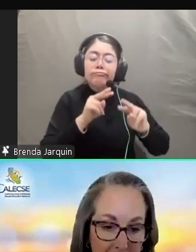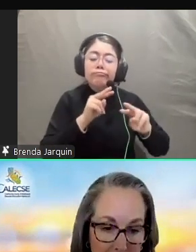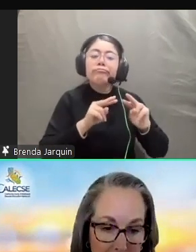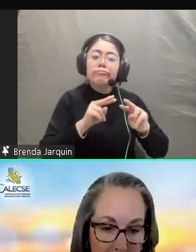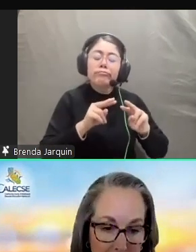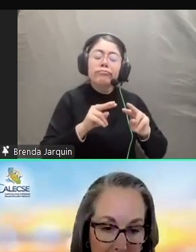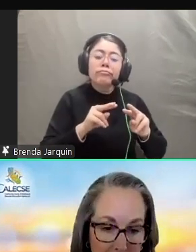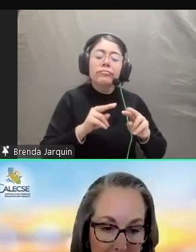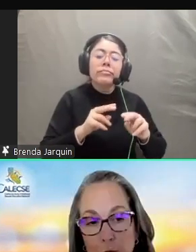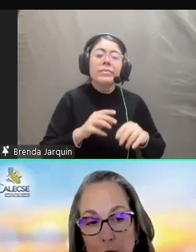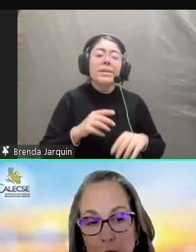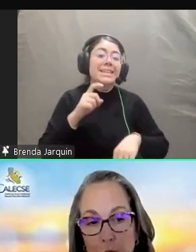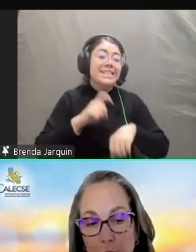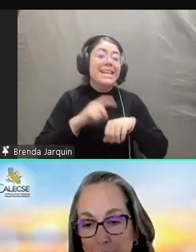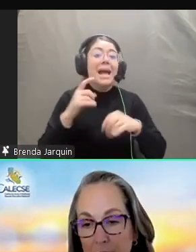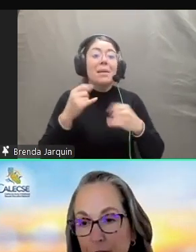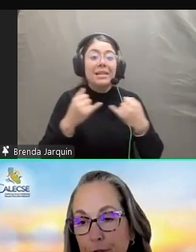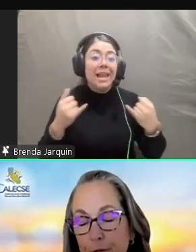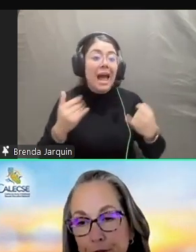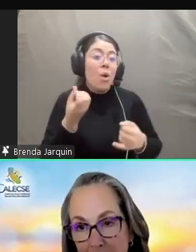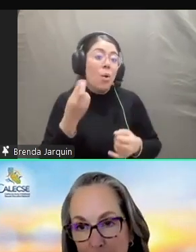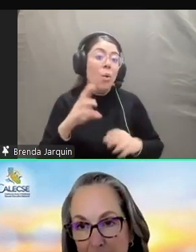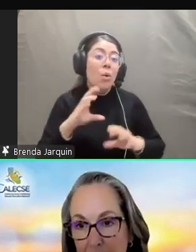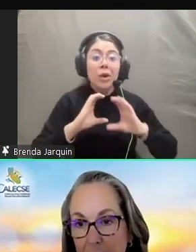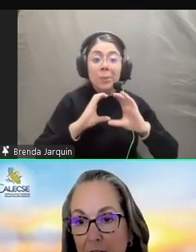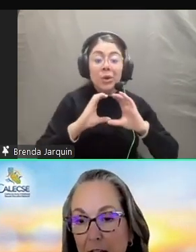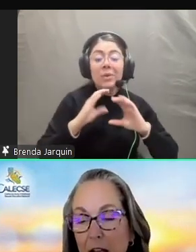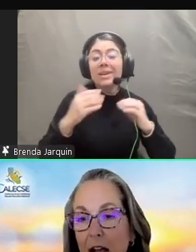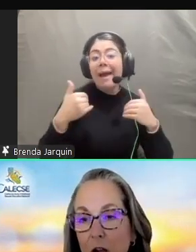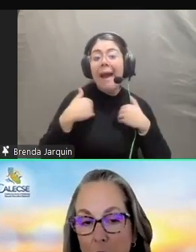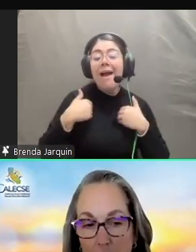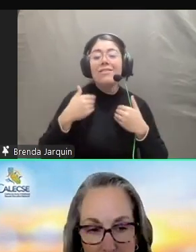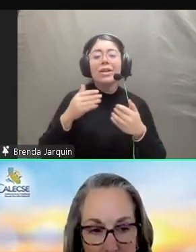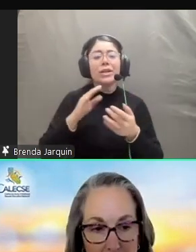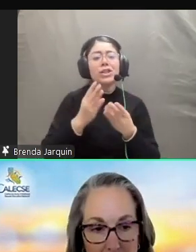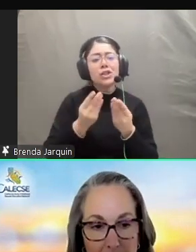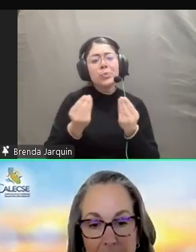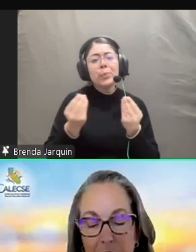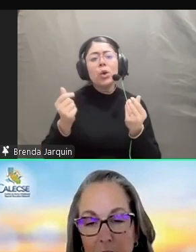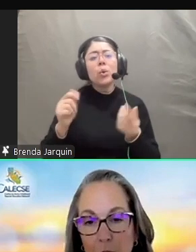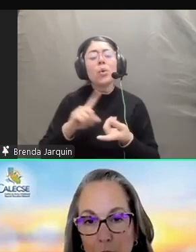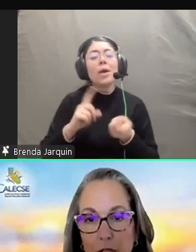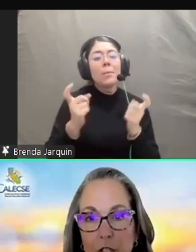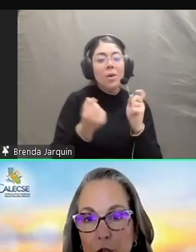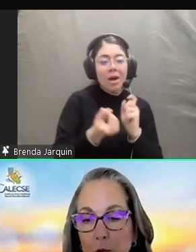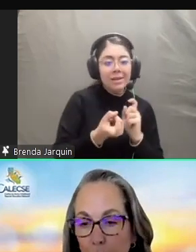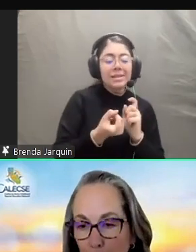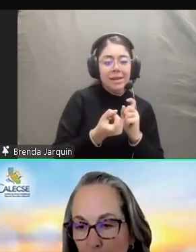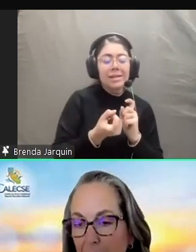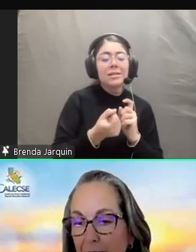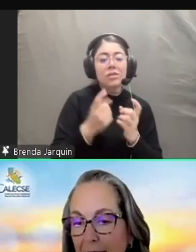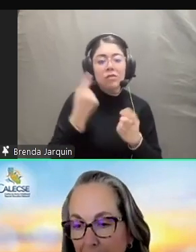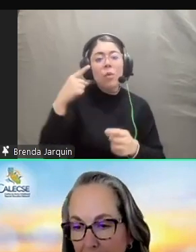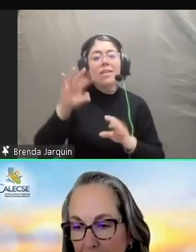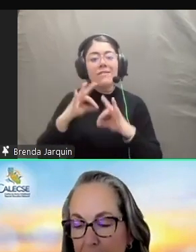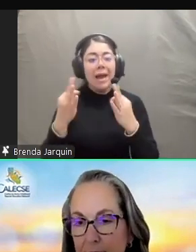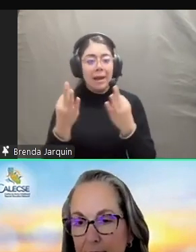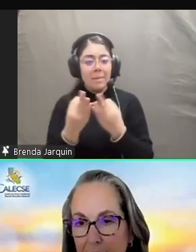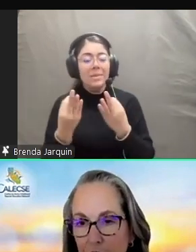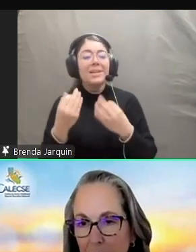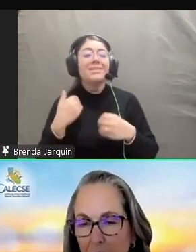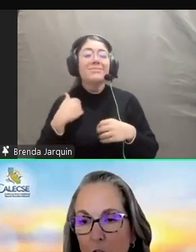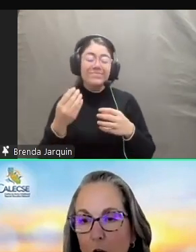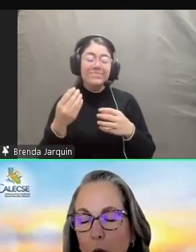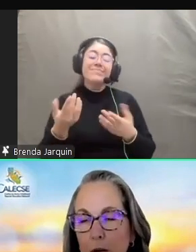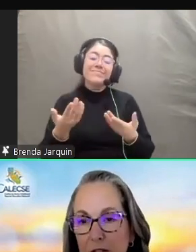timelines, communications, or having a smooth process for families, I also recommend that you really do look at